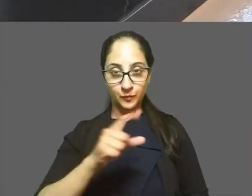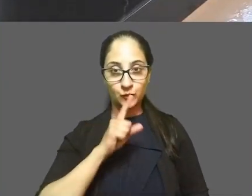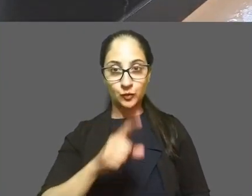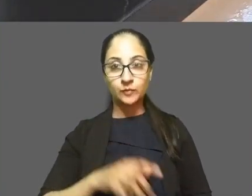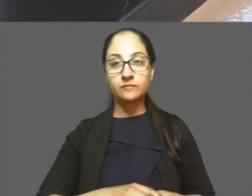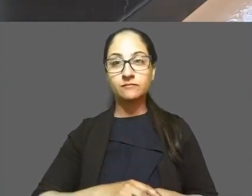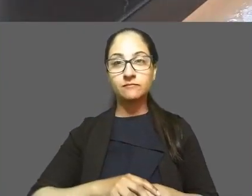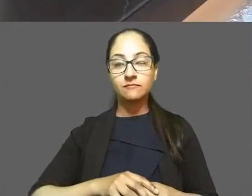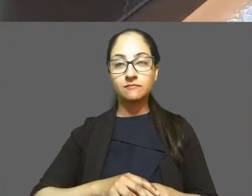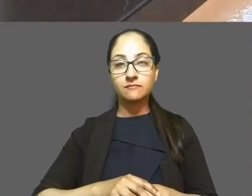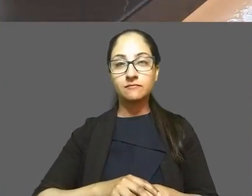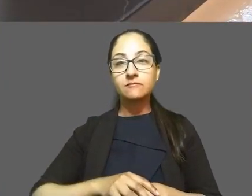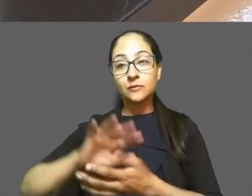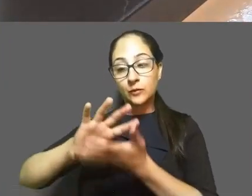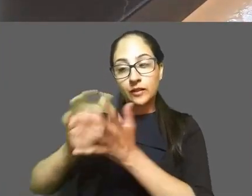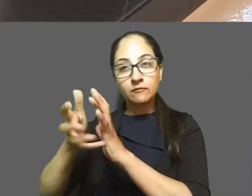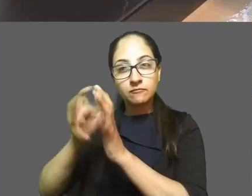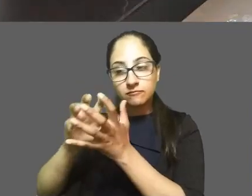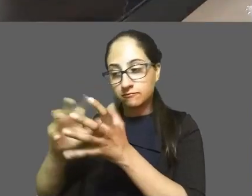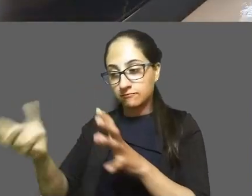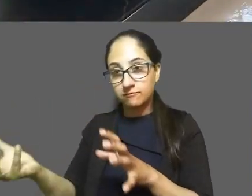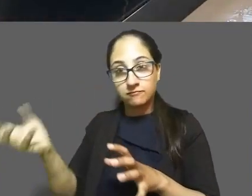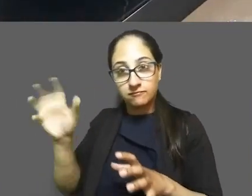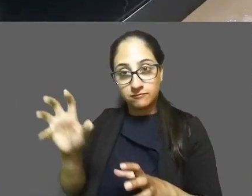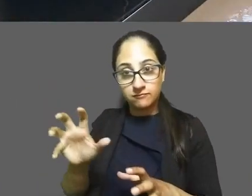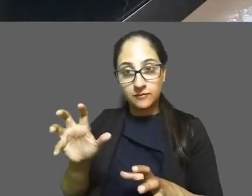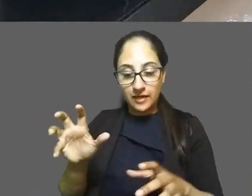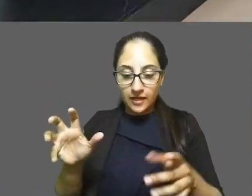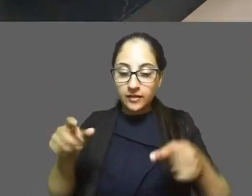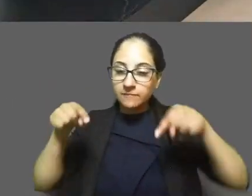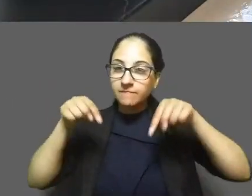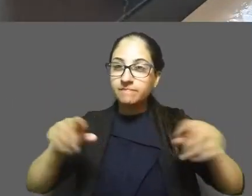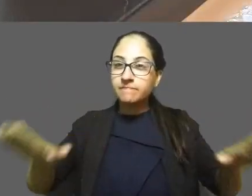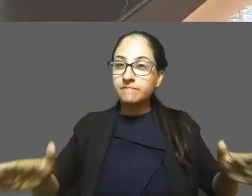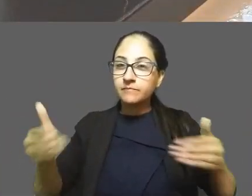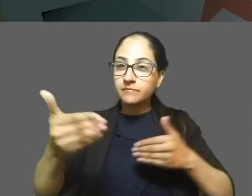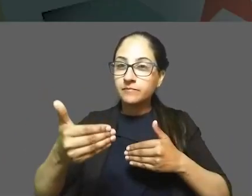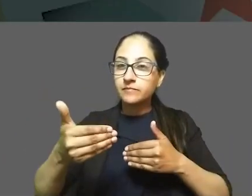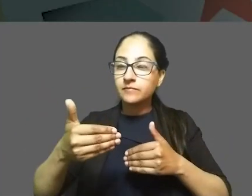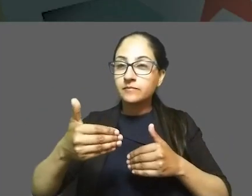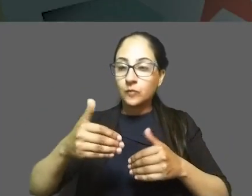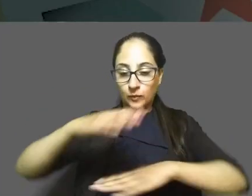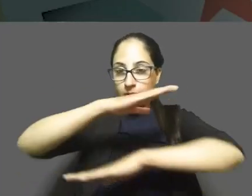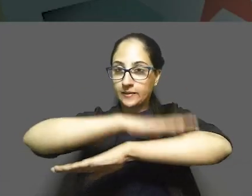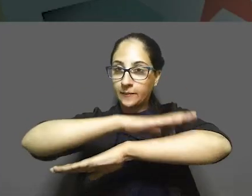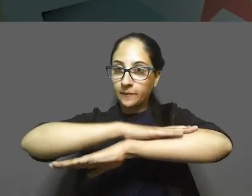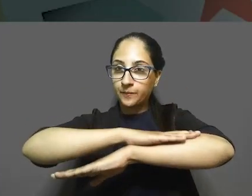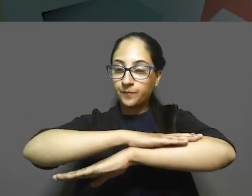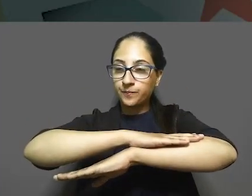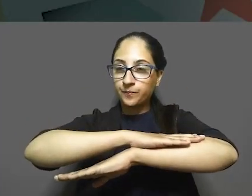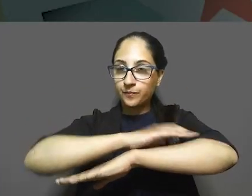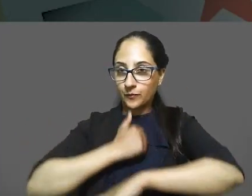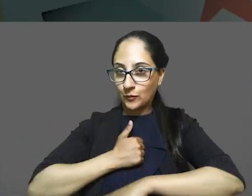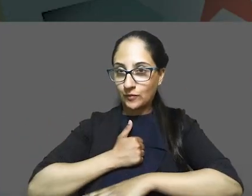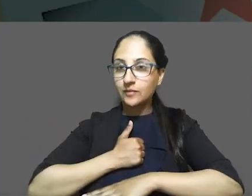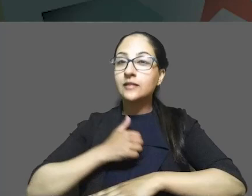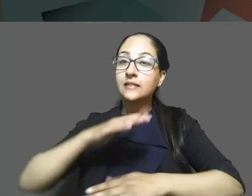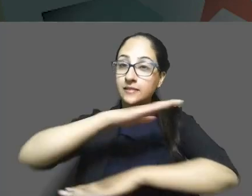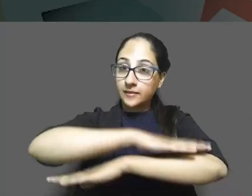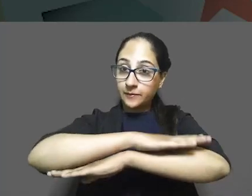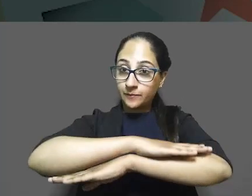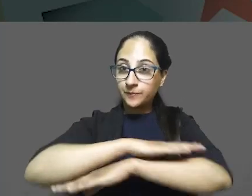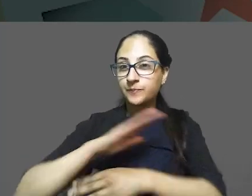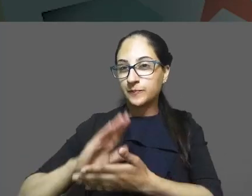Okay, so I'm gonna get my dough here is ready to go. I got some extra flour. I'm just gonna give the countertop a little wipe